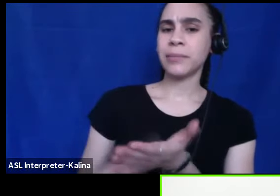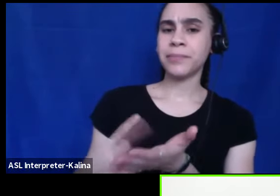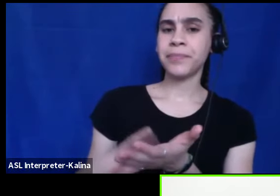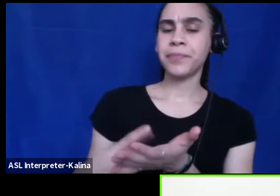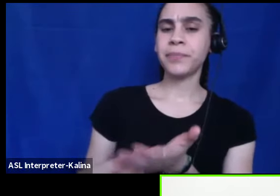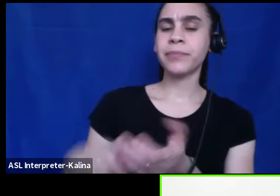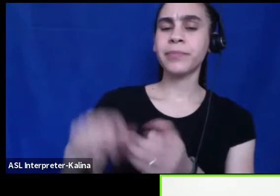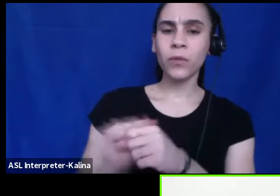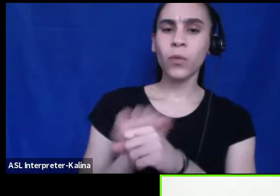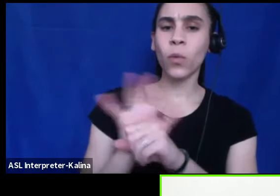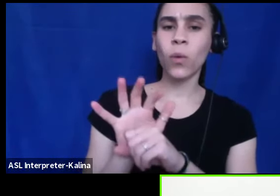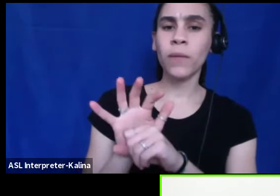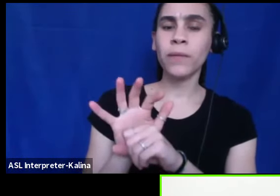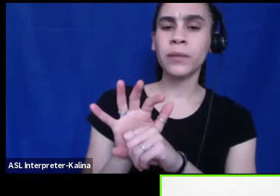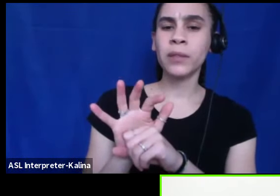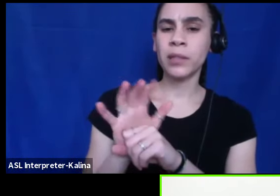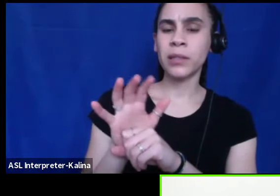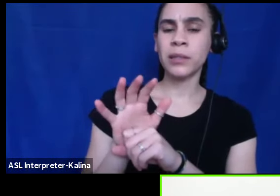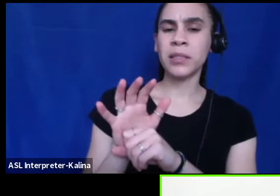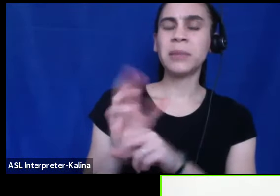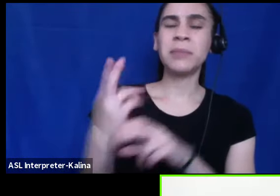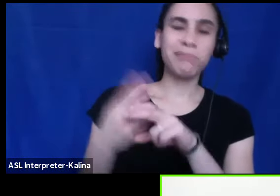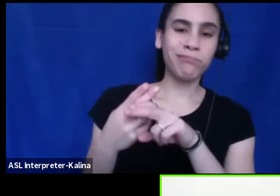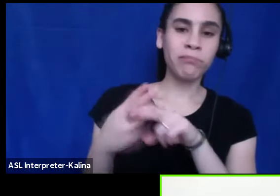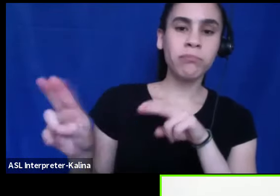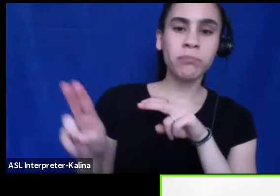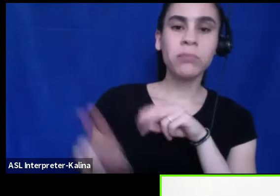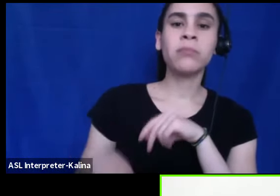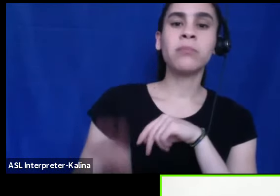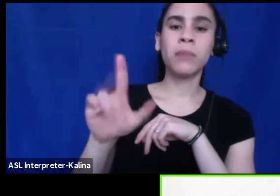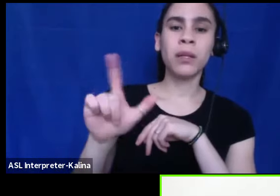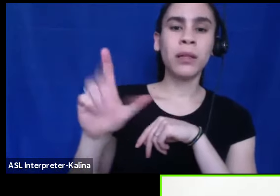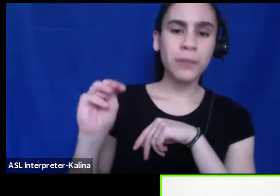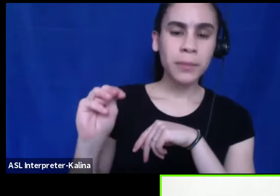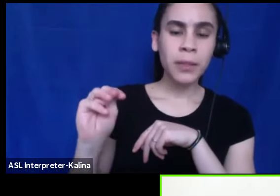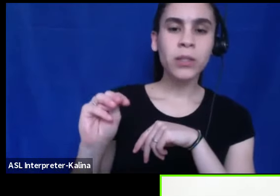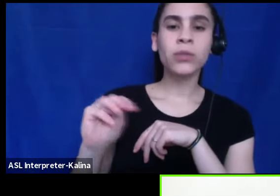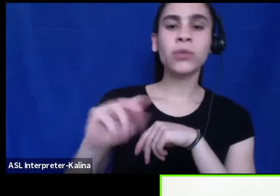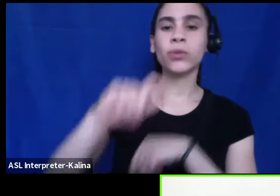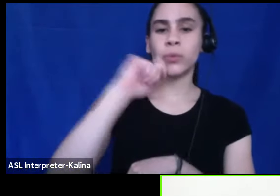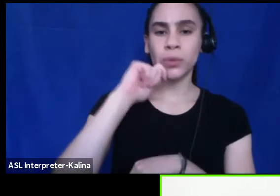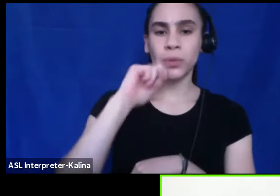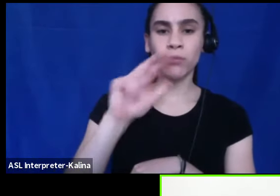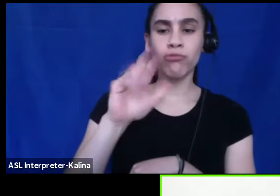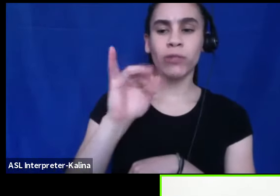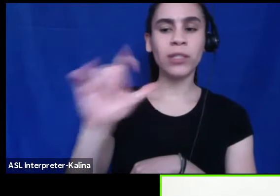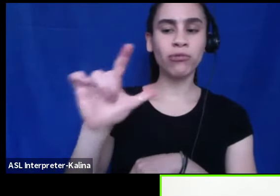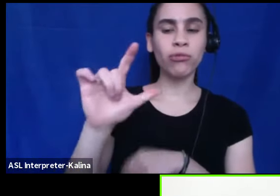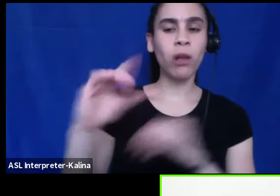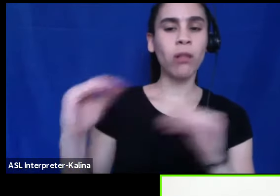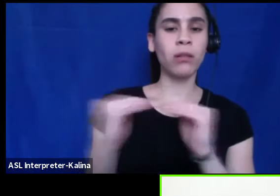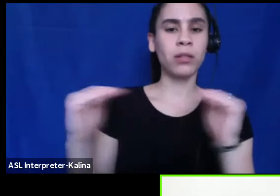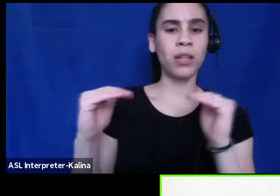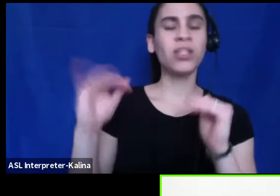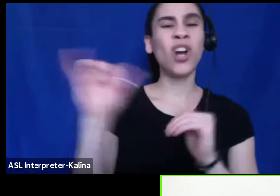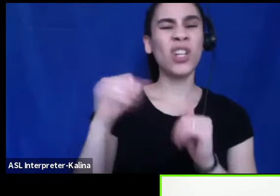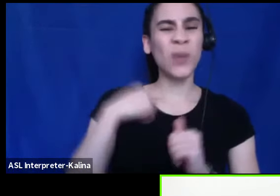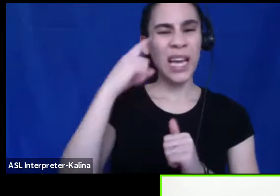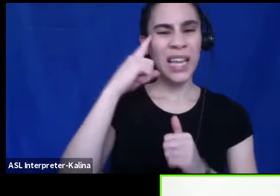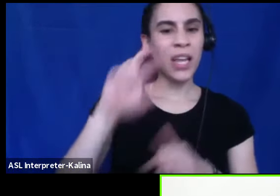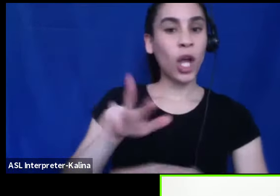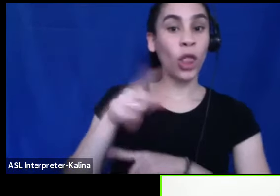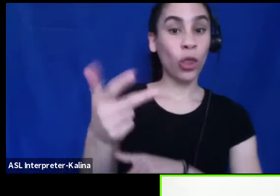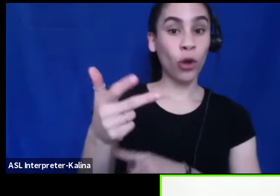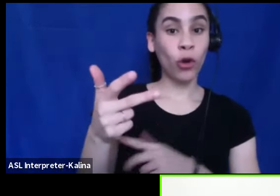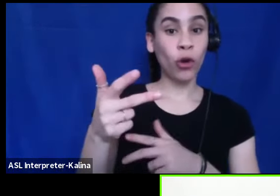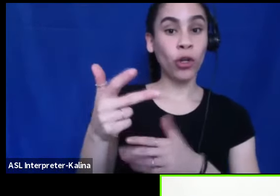COVID-19 a bit, and Black Lives Matter and racial justice. I think there's a third component that's happening in